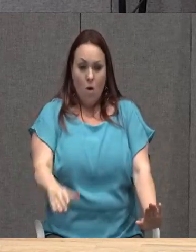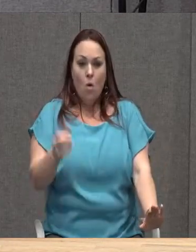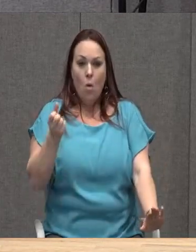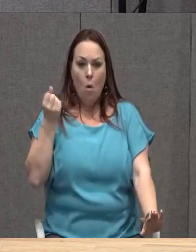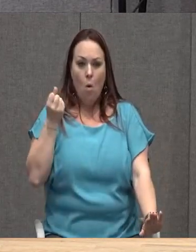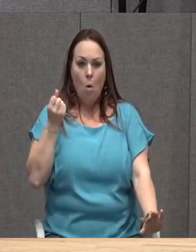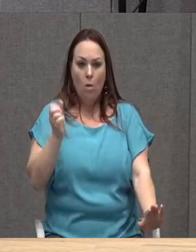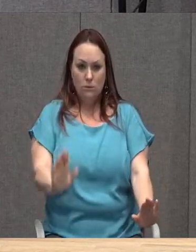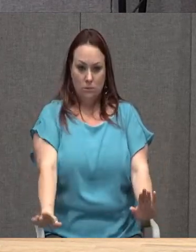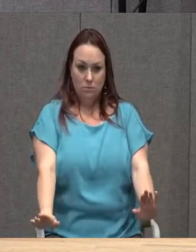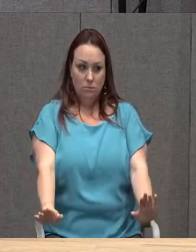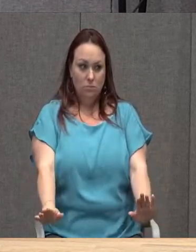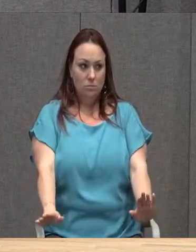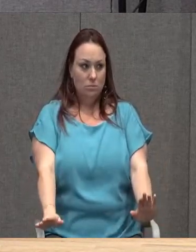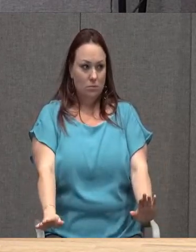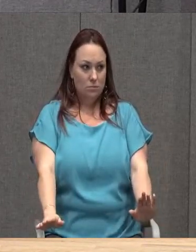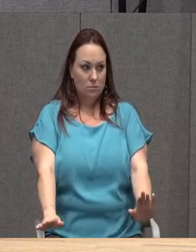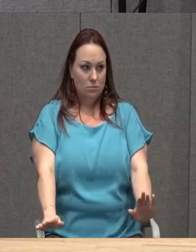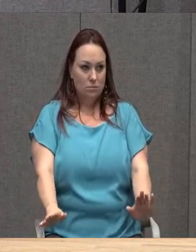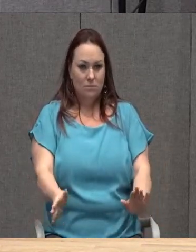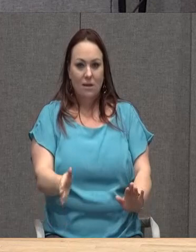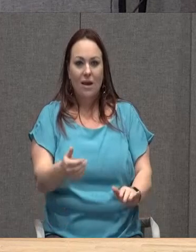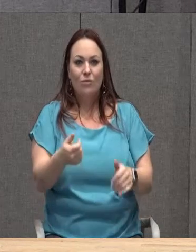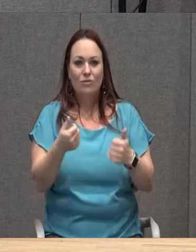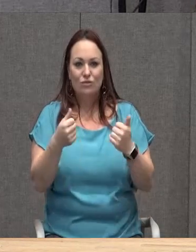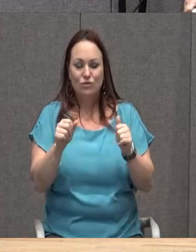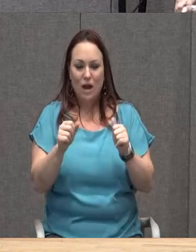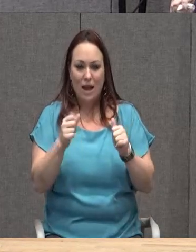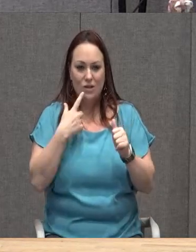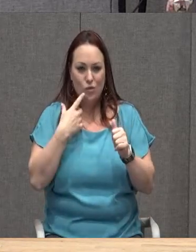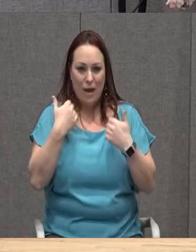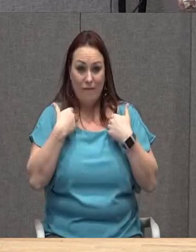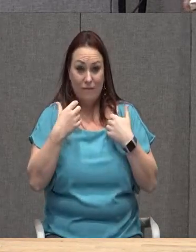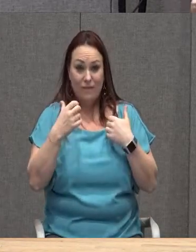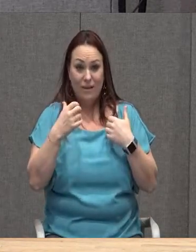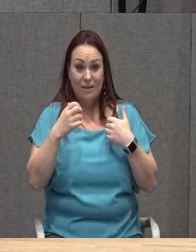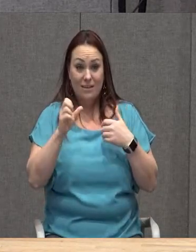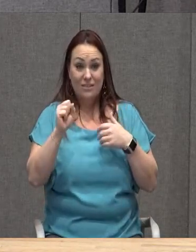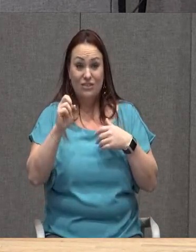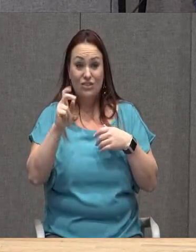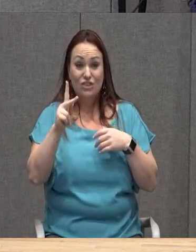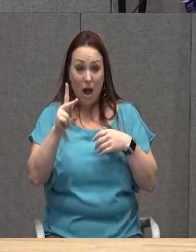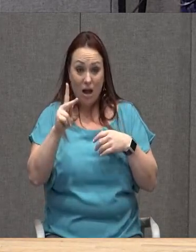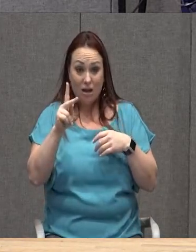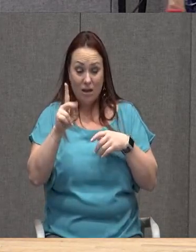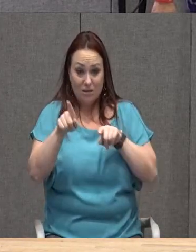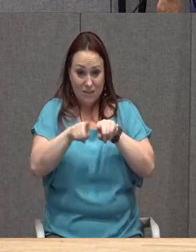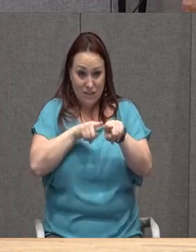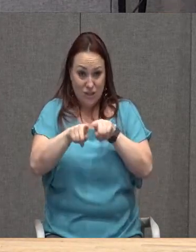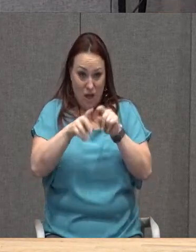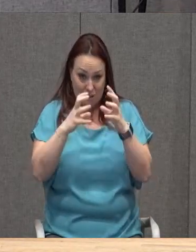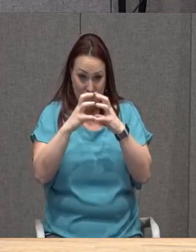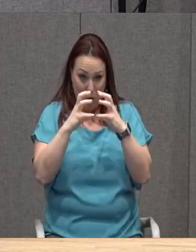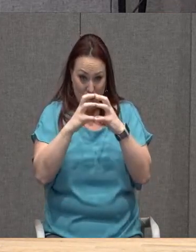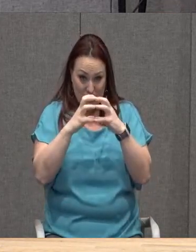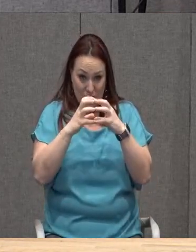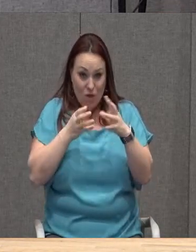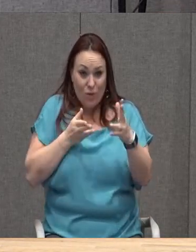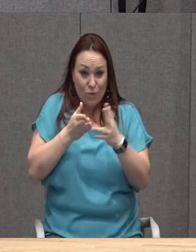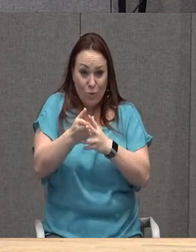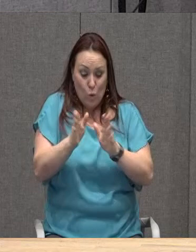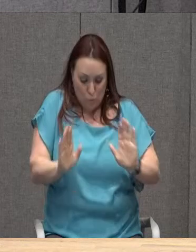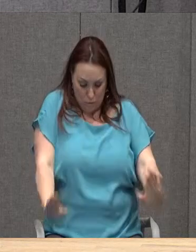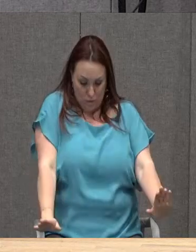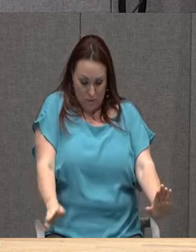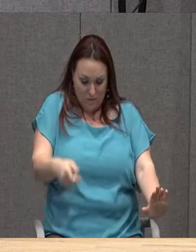we are going to try to slide some sock balls through each other's goal, which will be our arms. If you have some